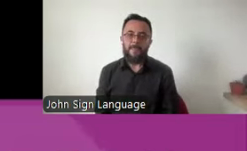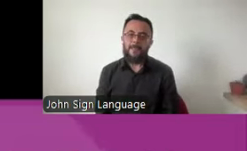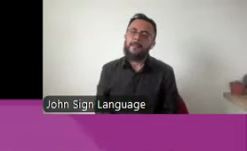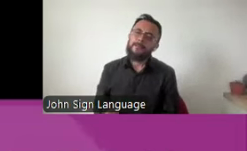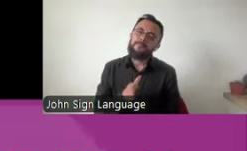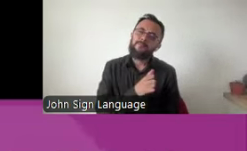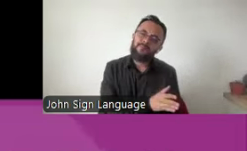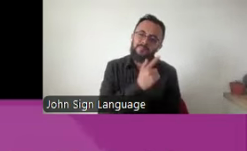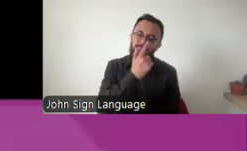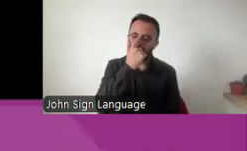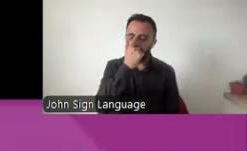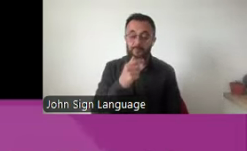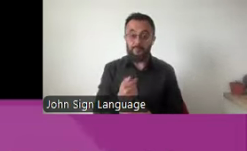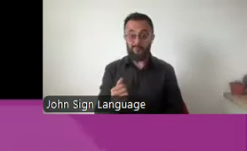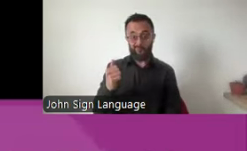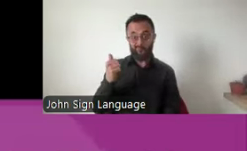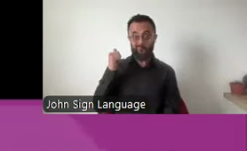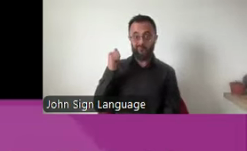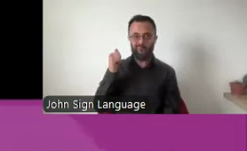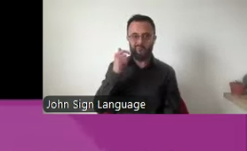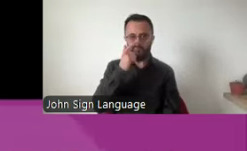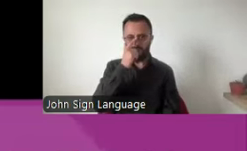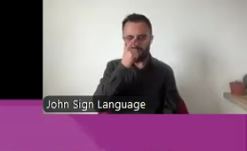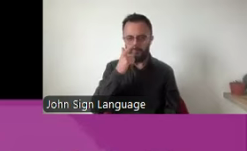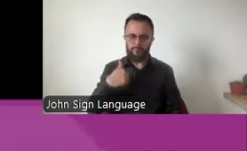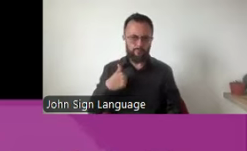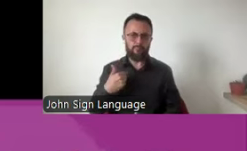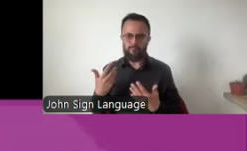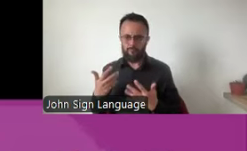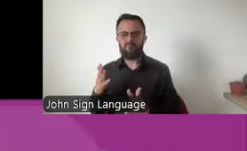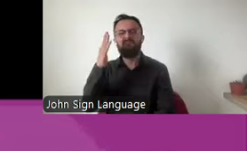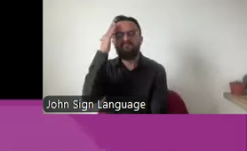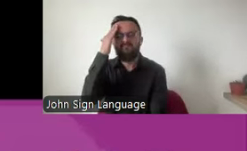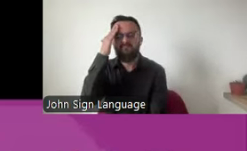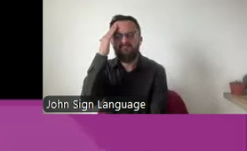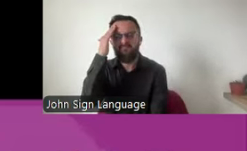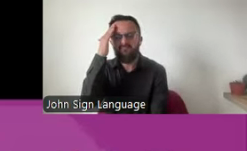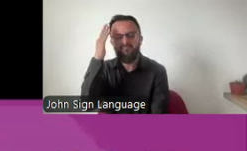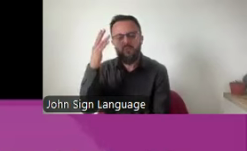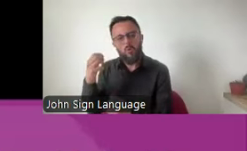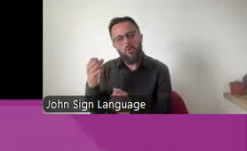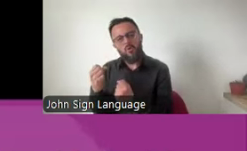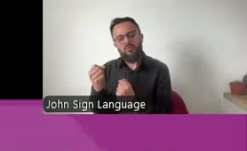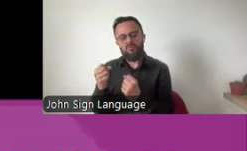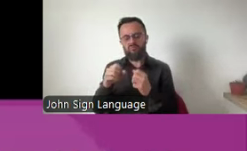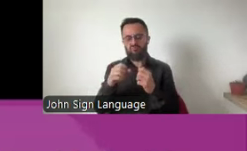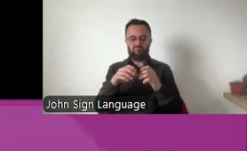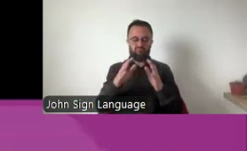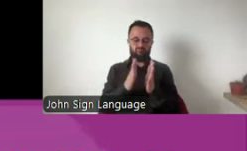actions that member states can take forward to improve disability inclusion, we know that we also need to have a